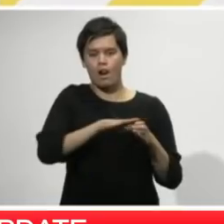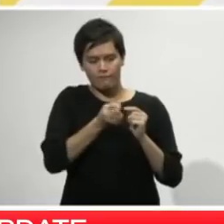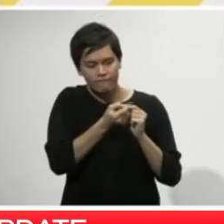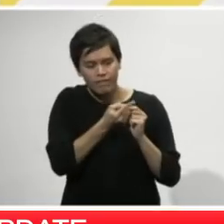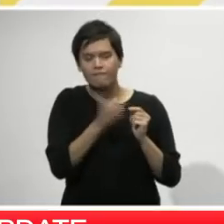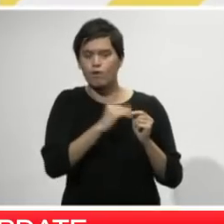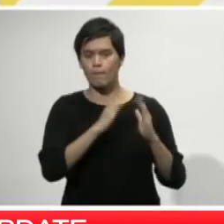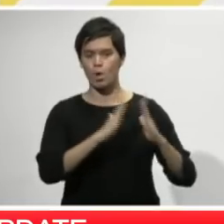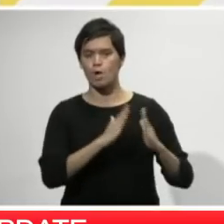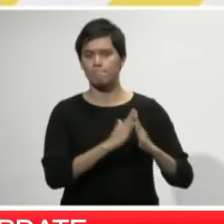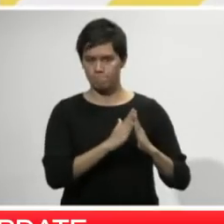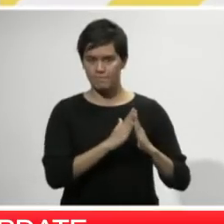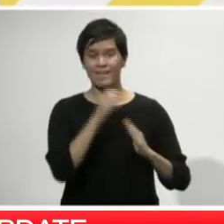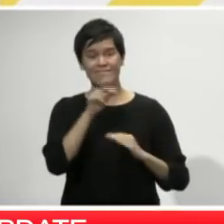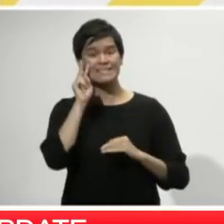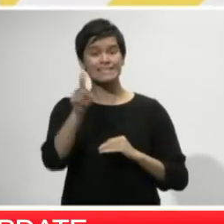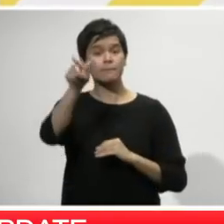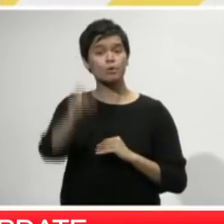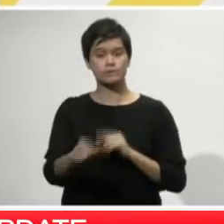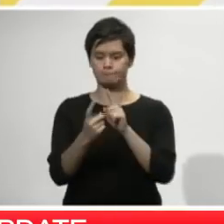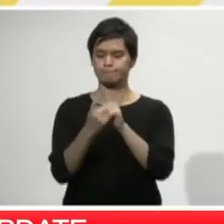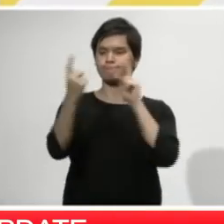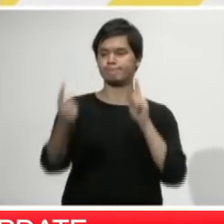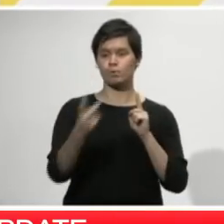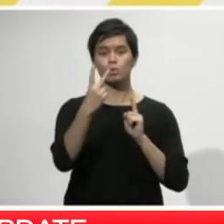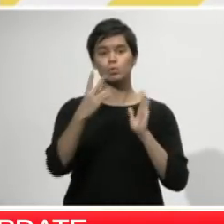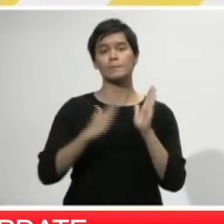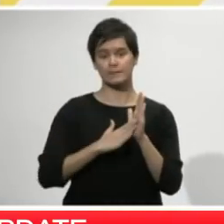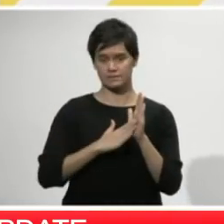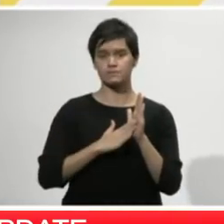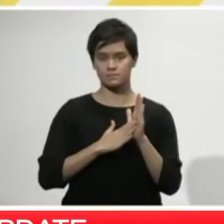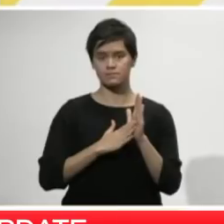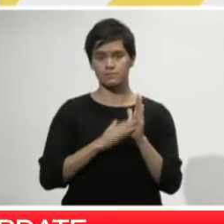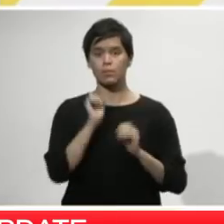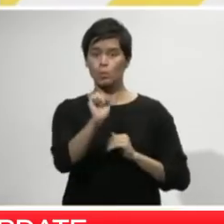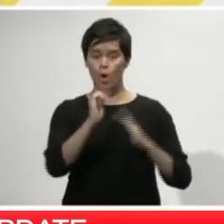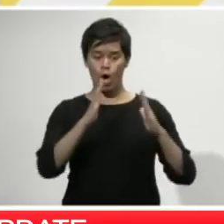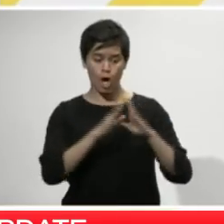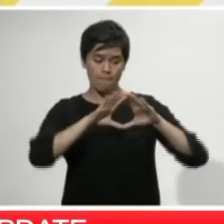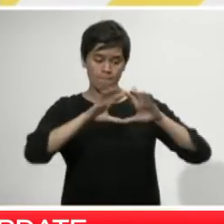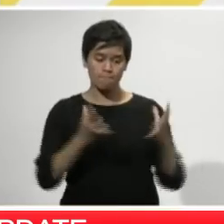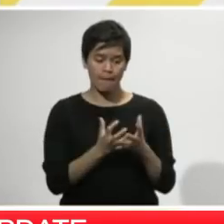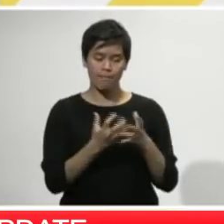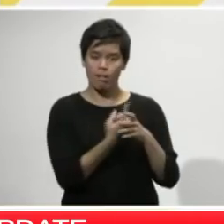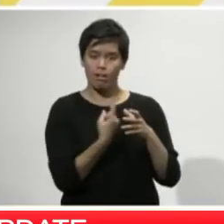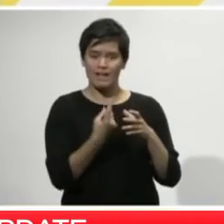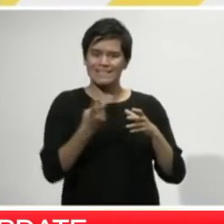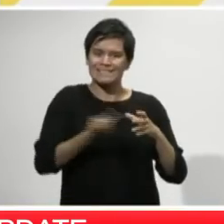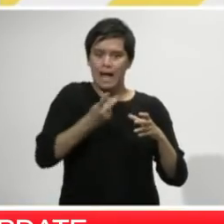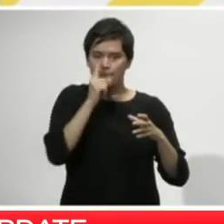others. Stick only to your bubble and act like you have the virus. I continue to be very aware that this is a